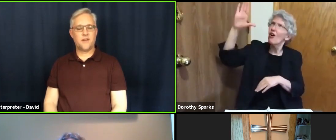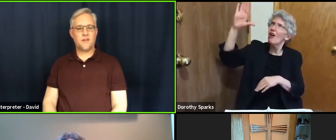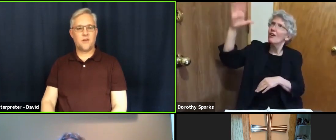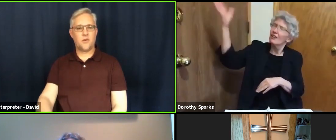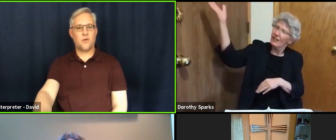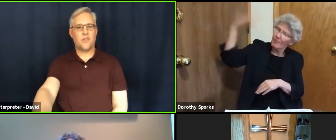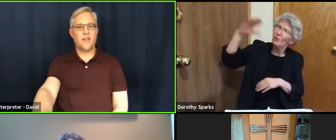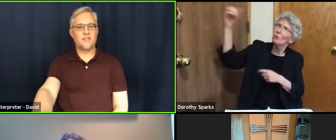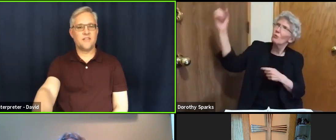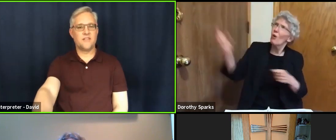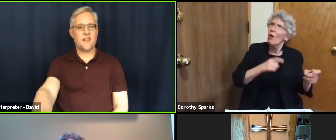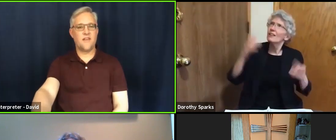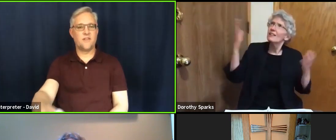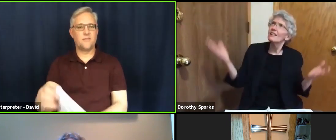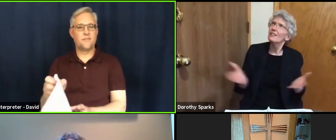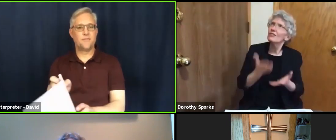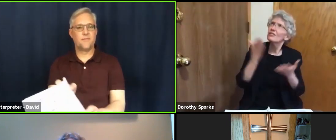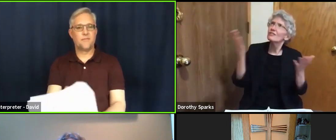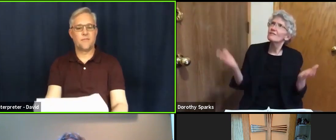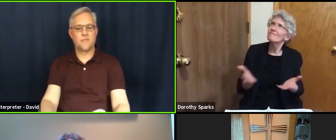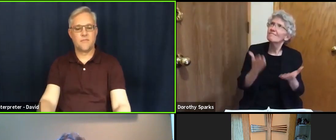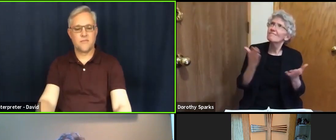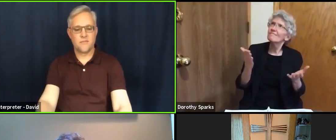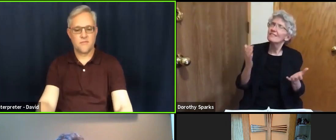will be done on earth as it is in heaven.